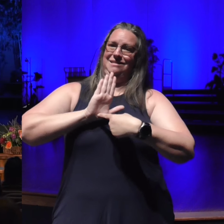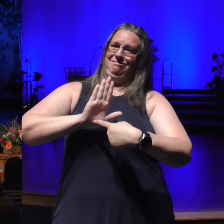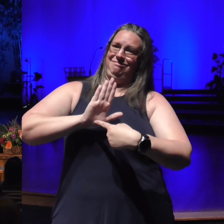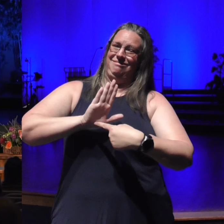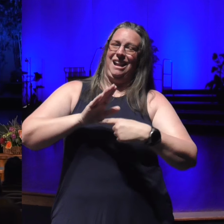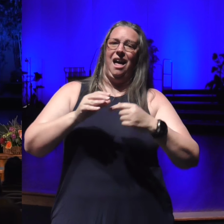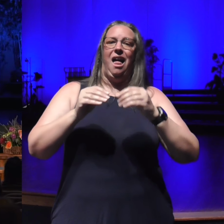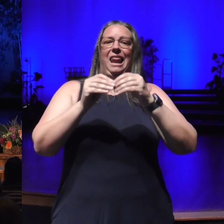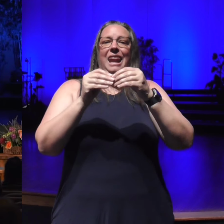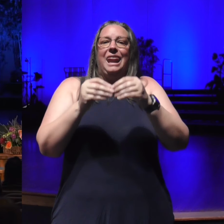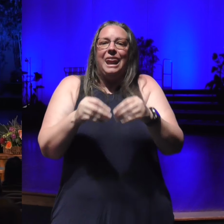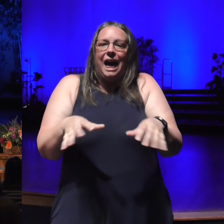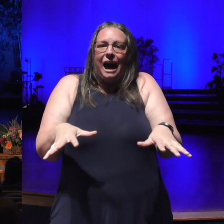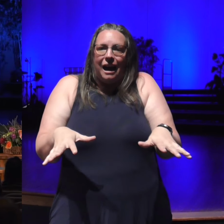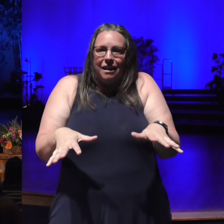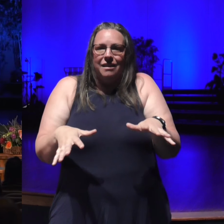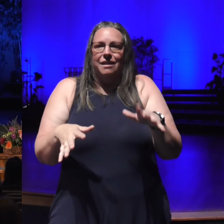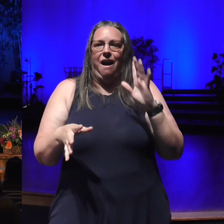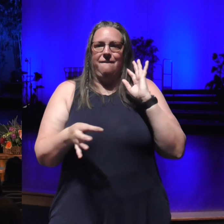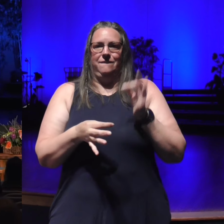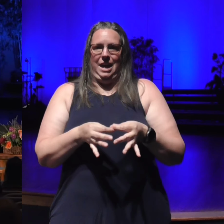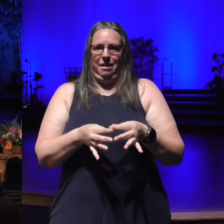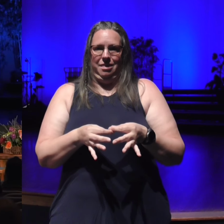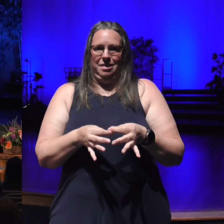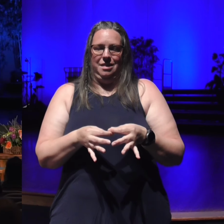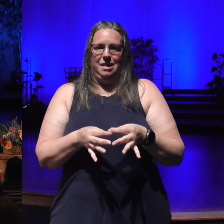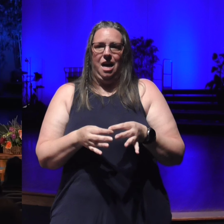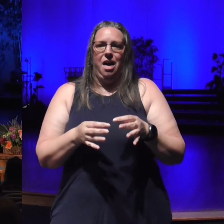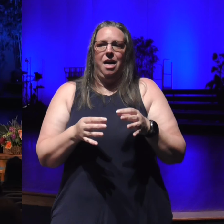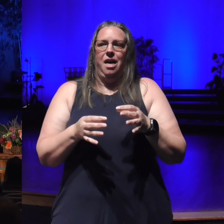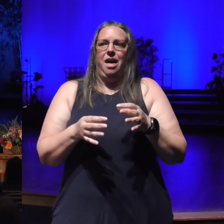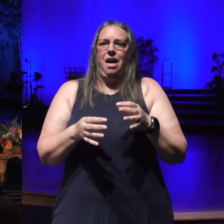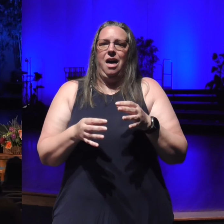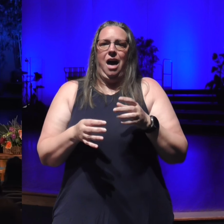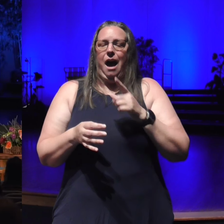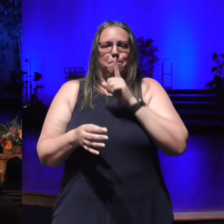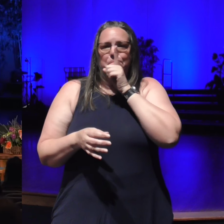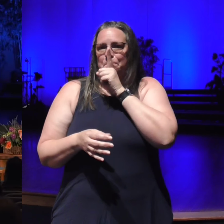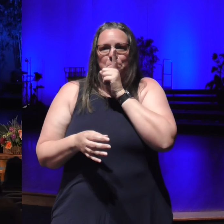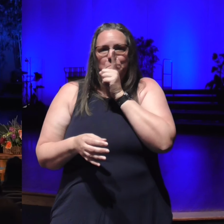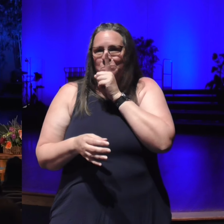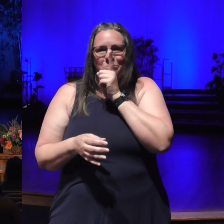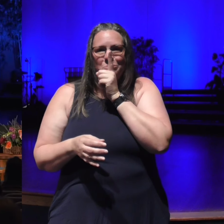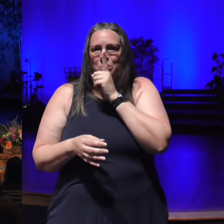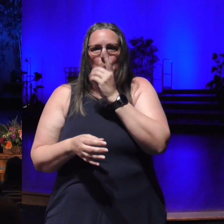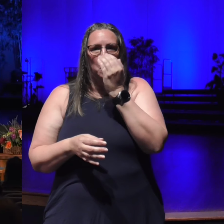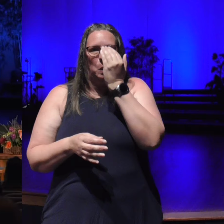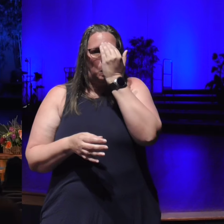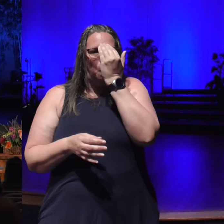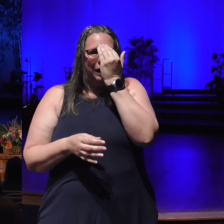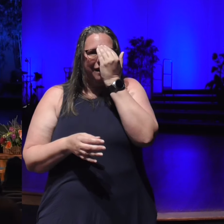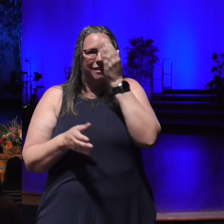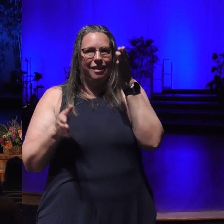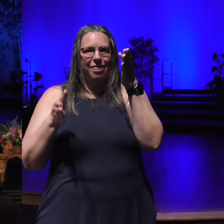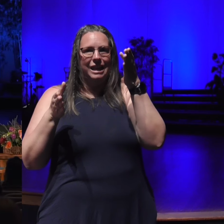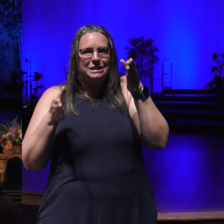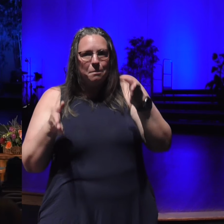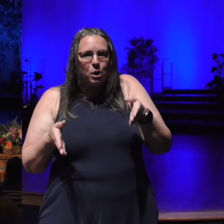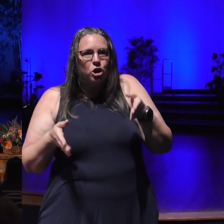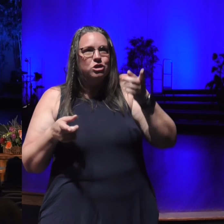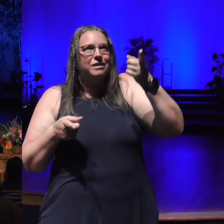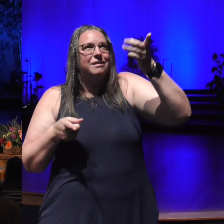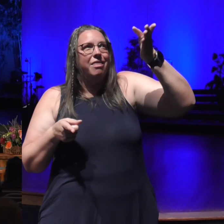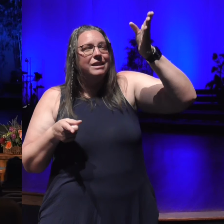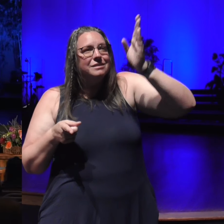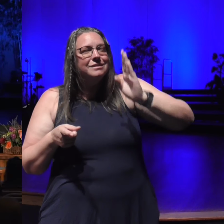there is this silent partner, this divine presence that's always working for us and not against us. And if we